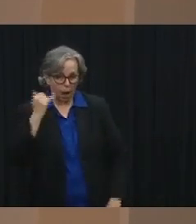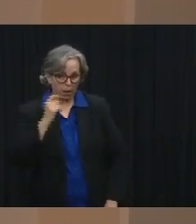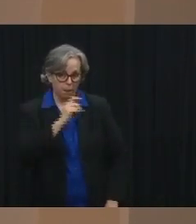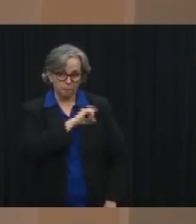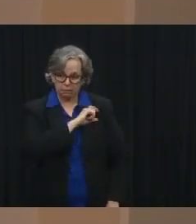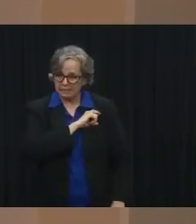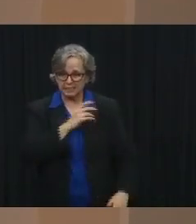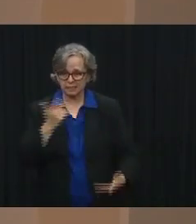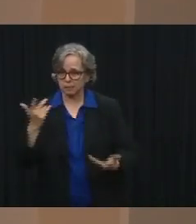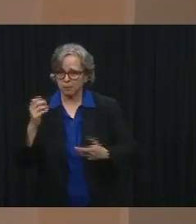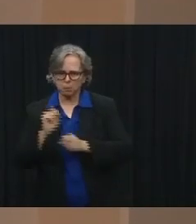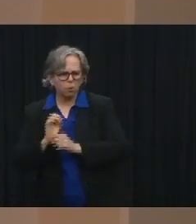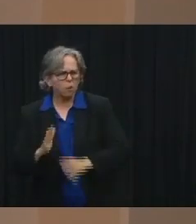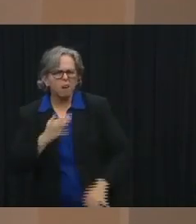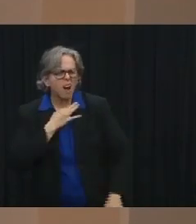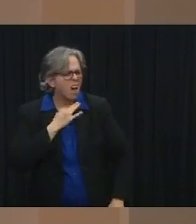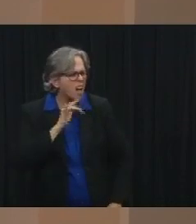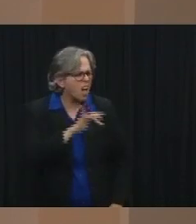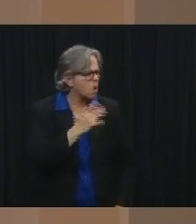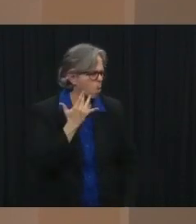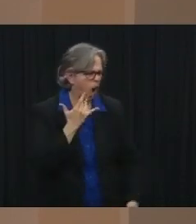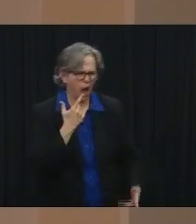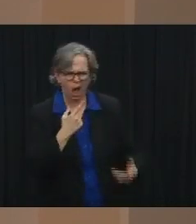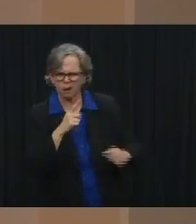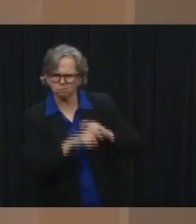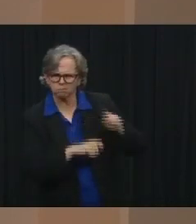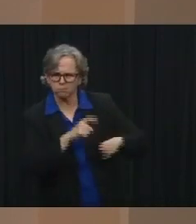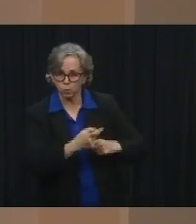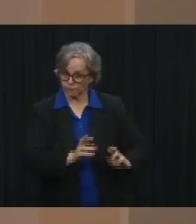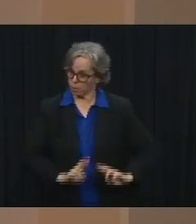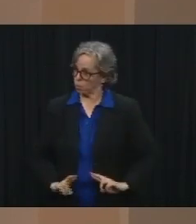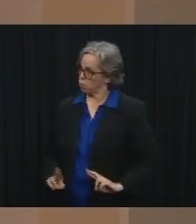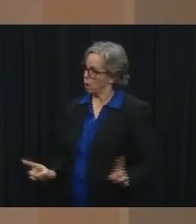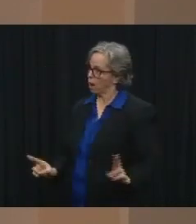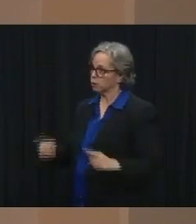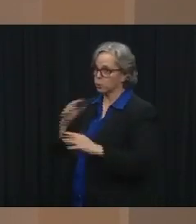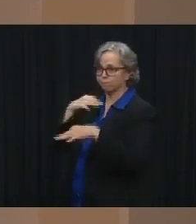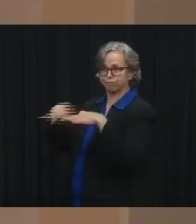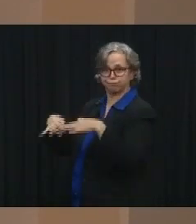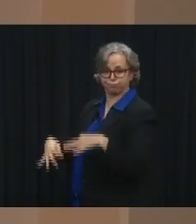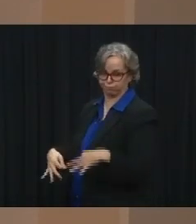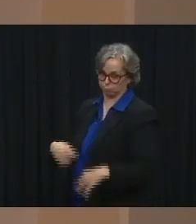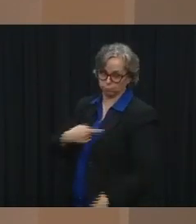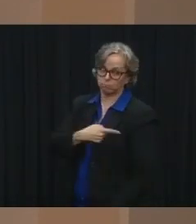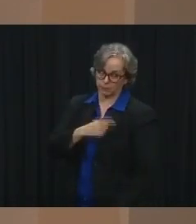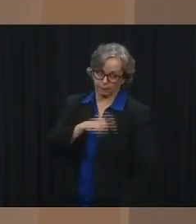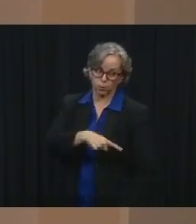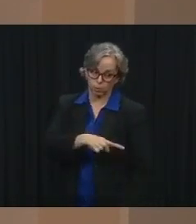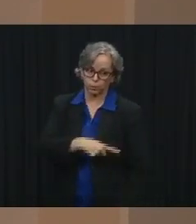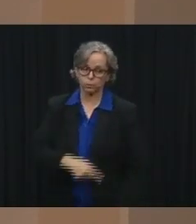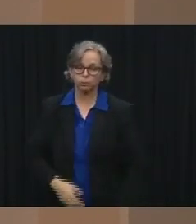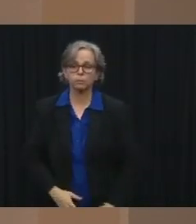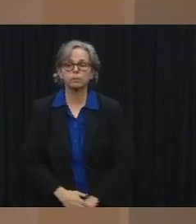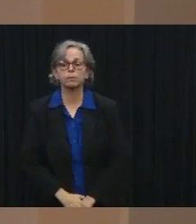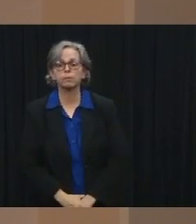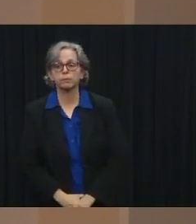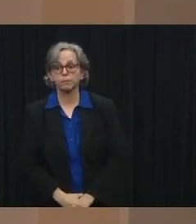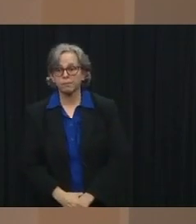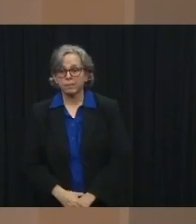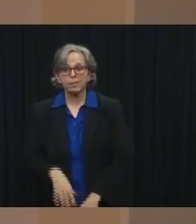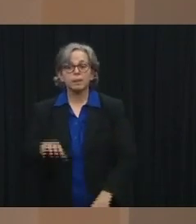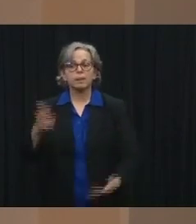employee, a local health department official. One of the things for the health departments that will